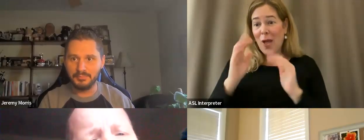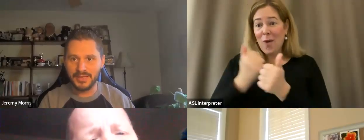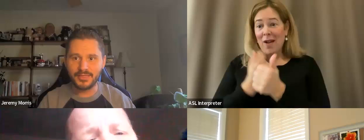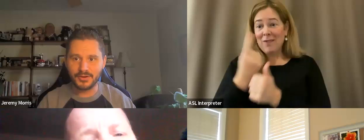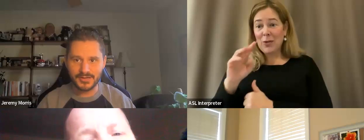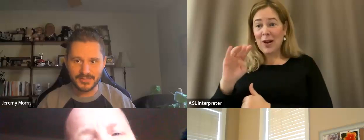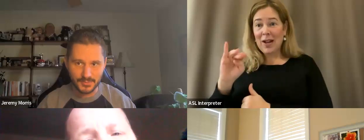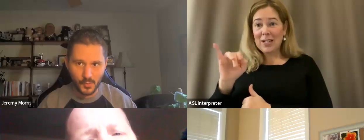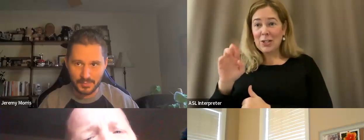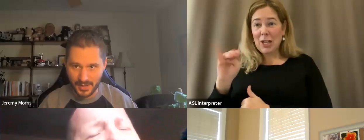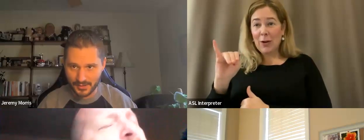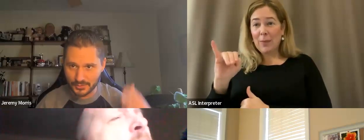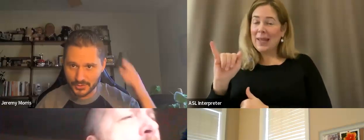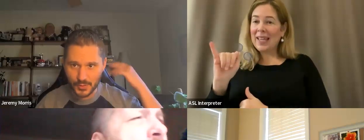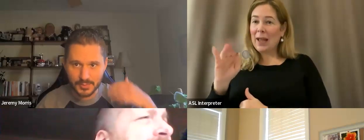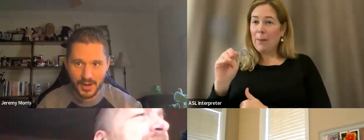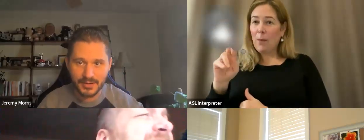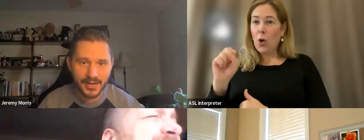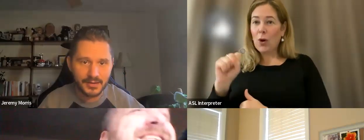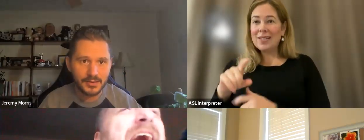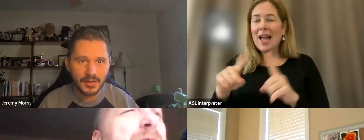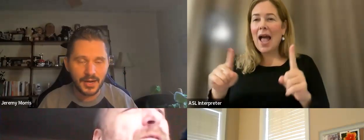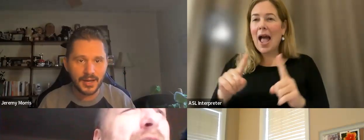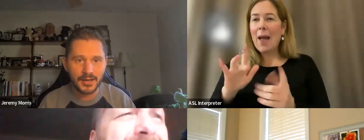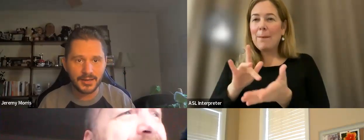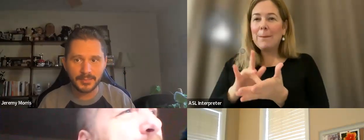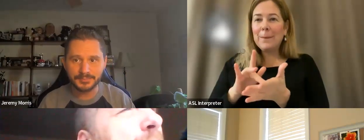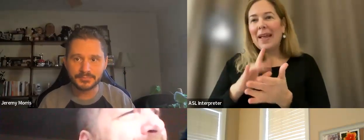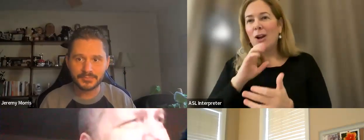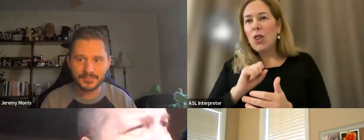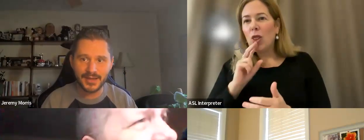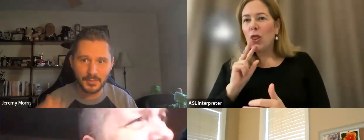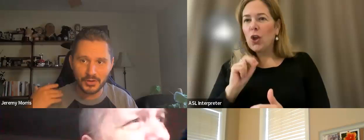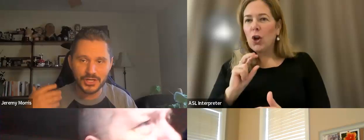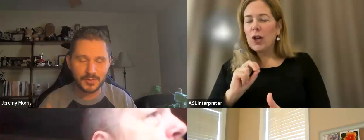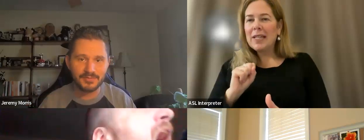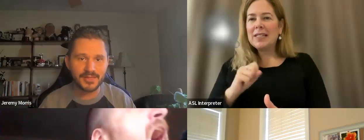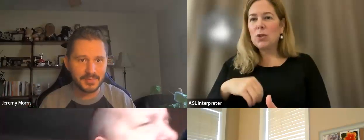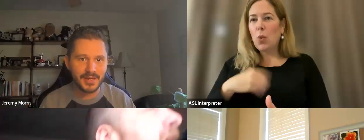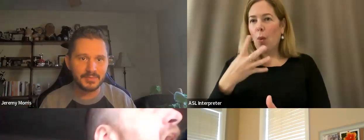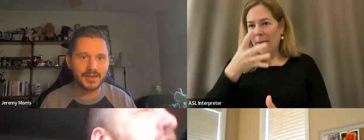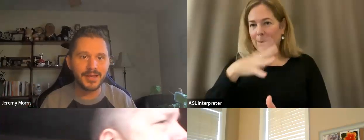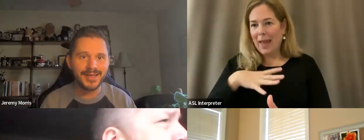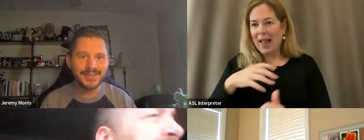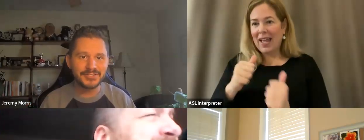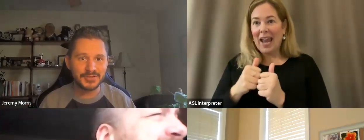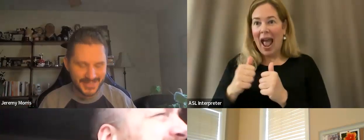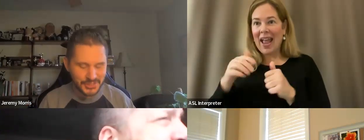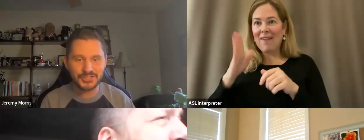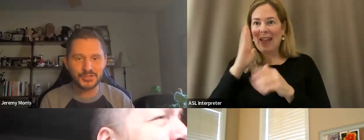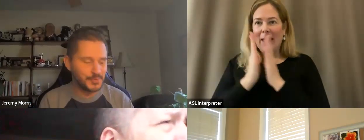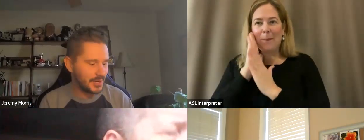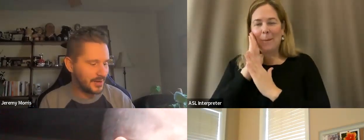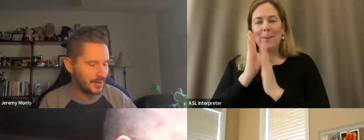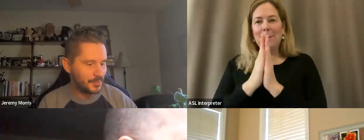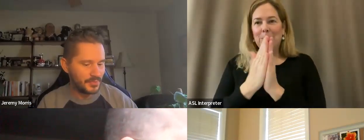a mid-30s white male, short brown hair, and a bookshelf with everything behind me. So